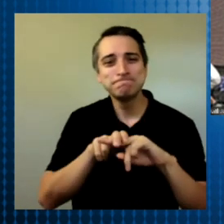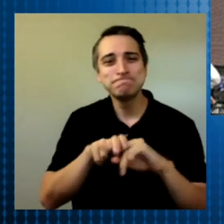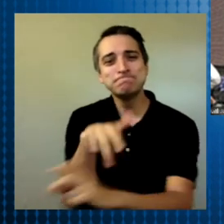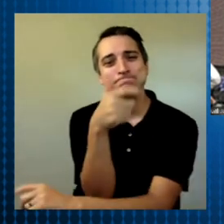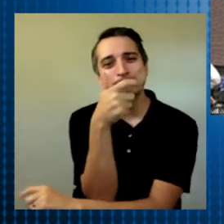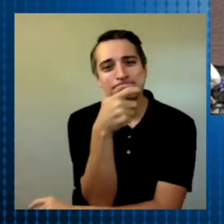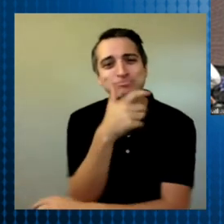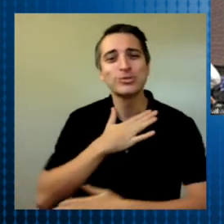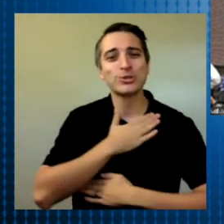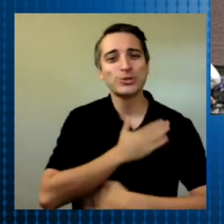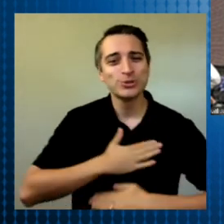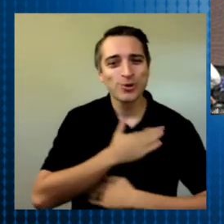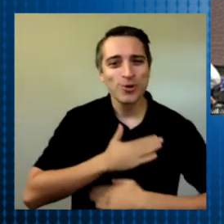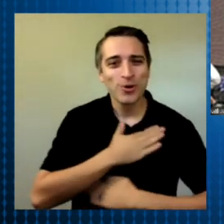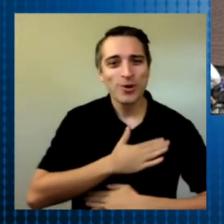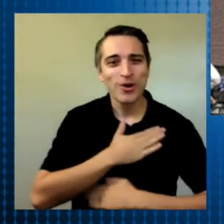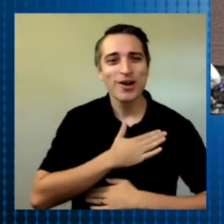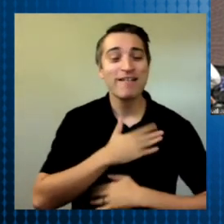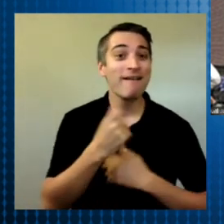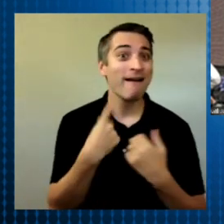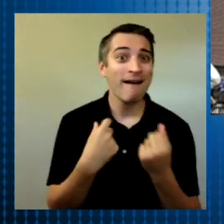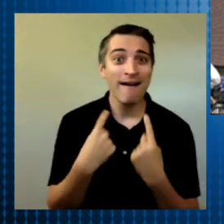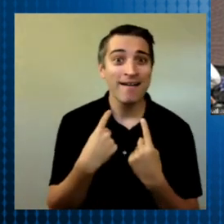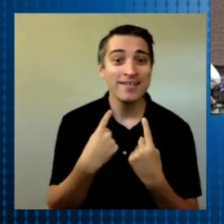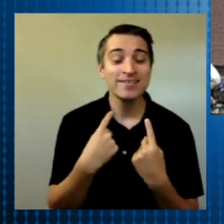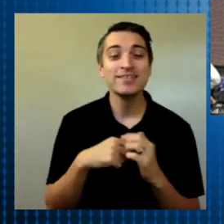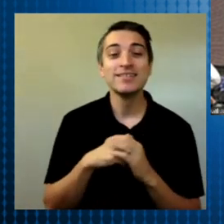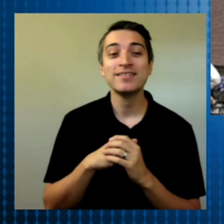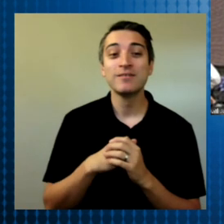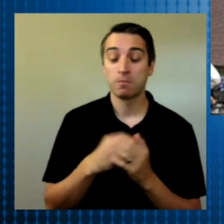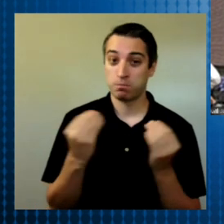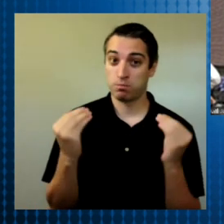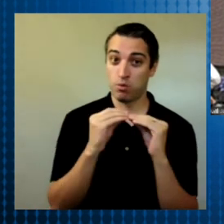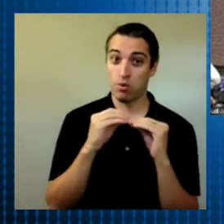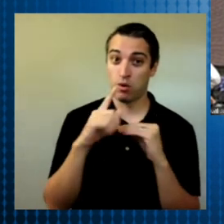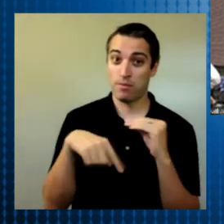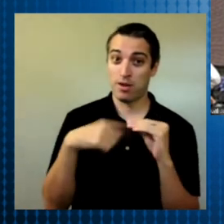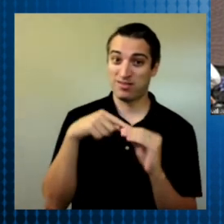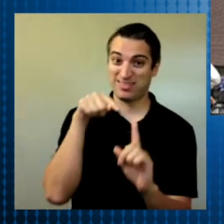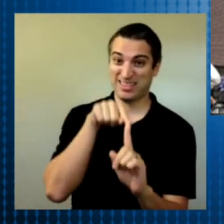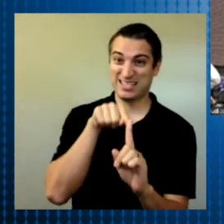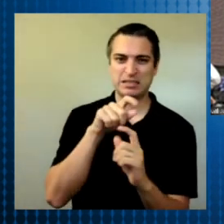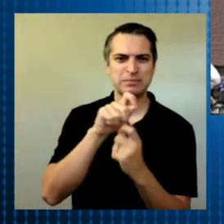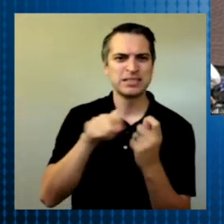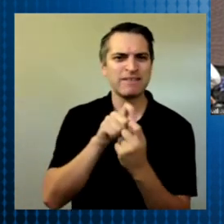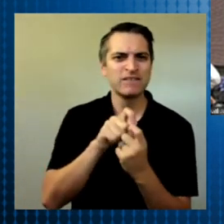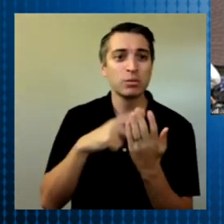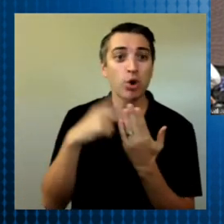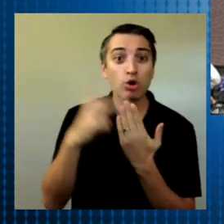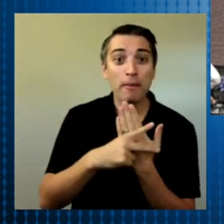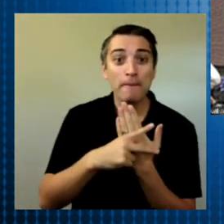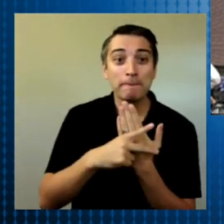ask questions, and for more on this particular TMOT program,